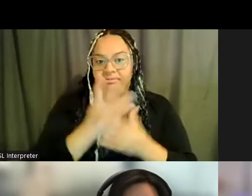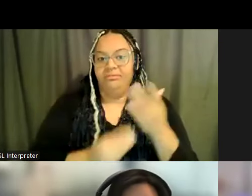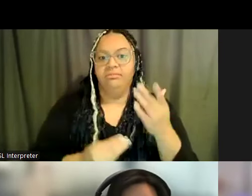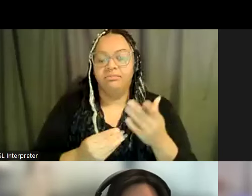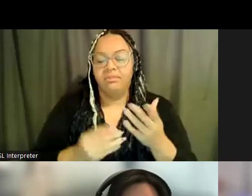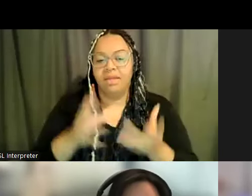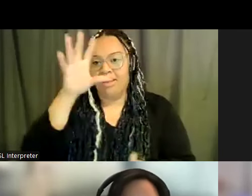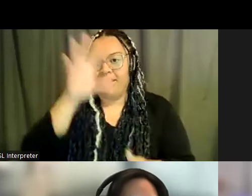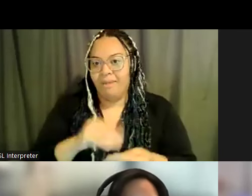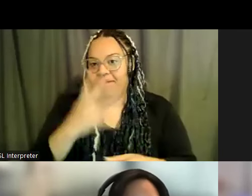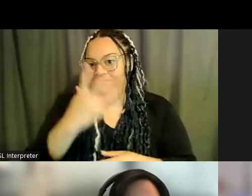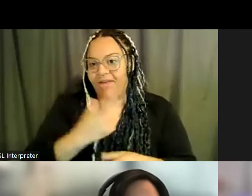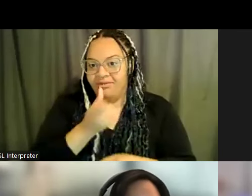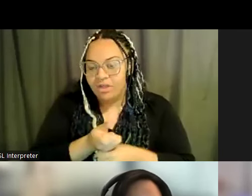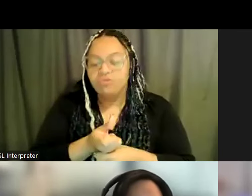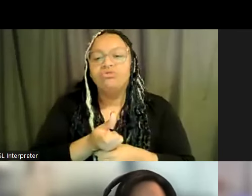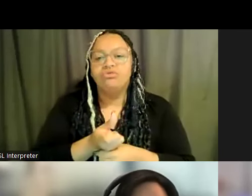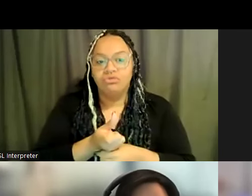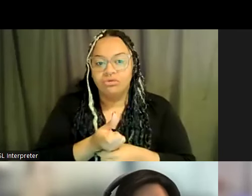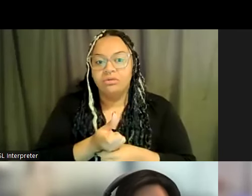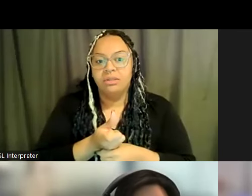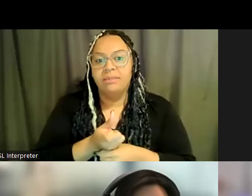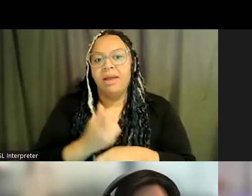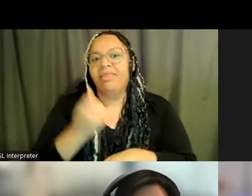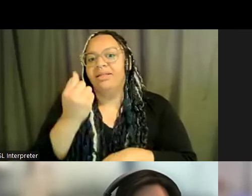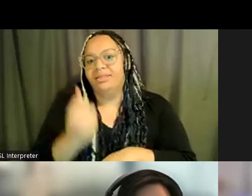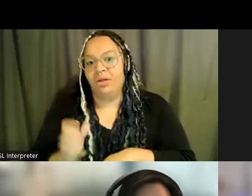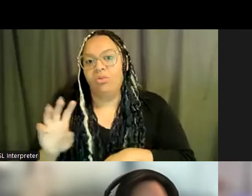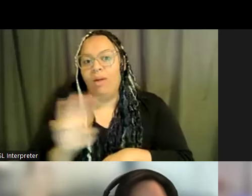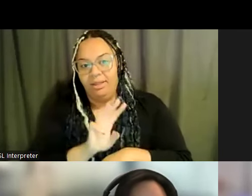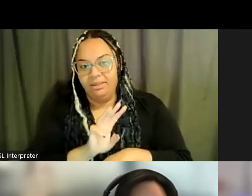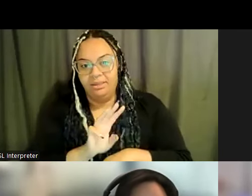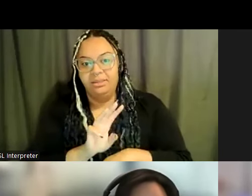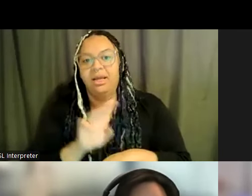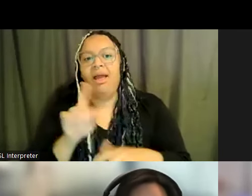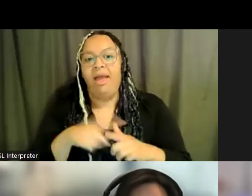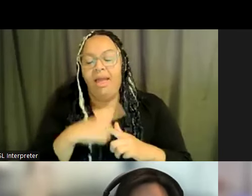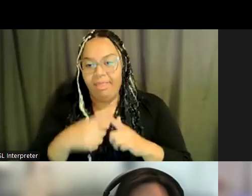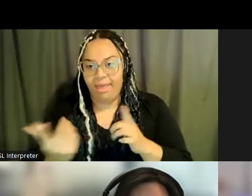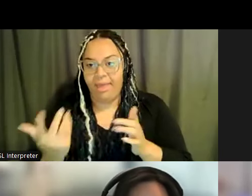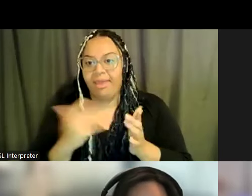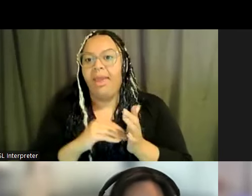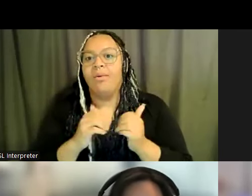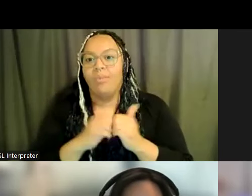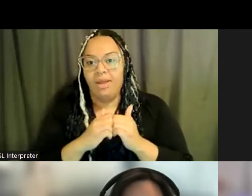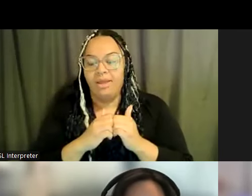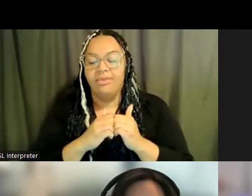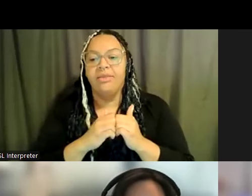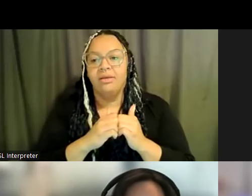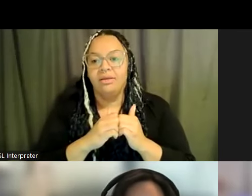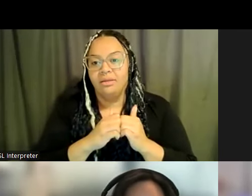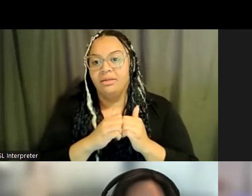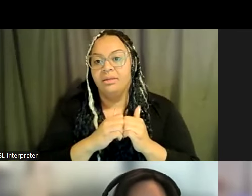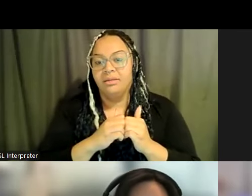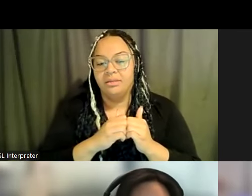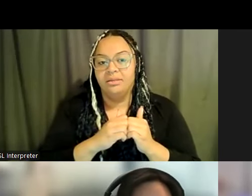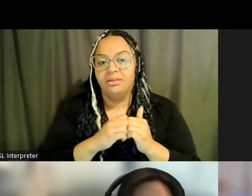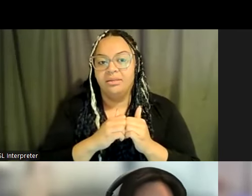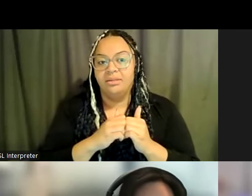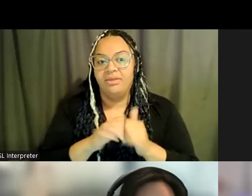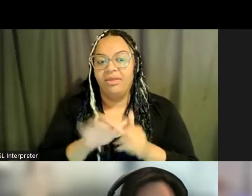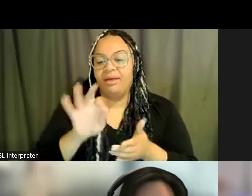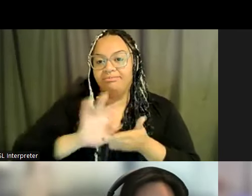5 years, followed by the Southwest region. And then again, with the counts being low